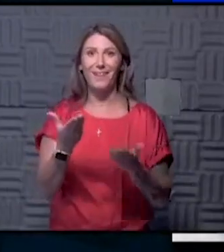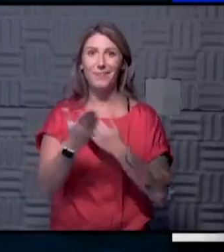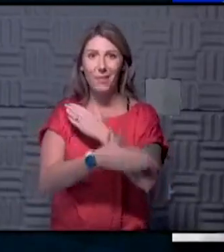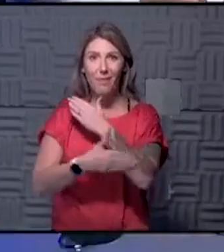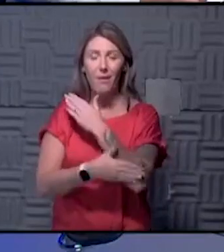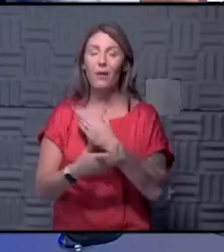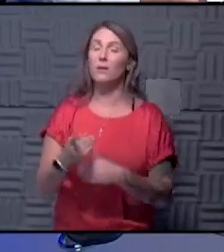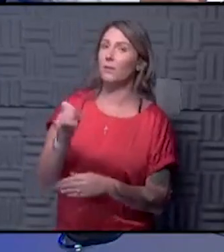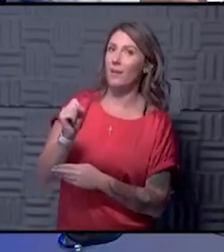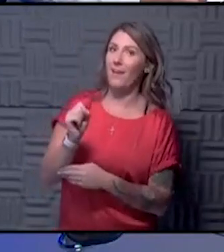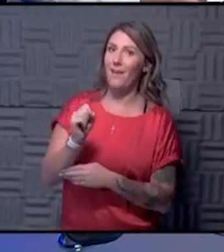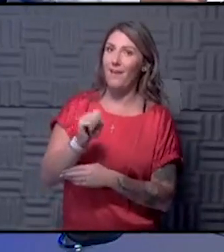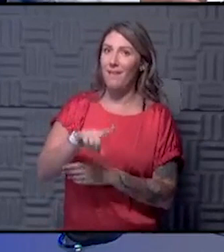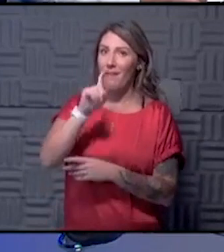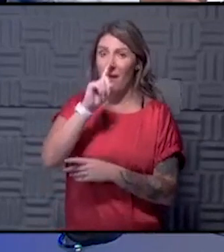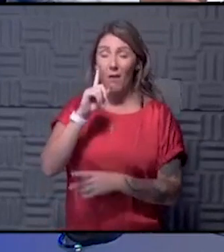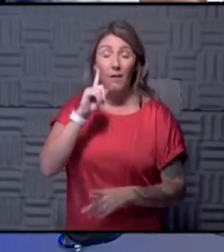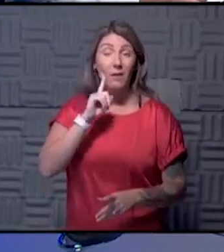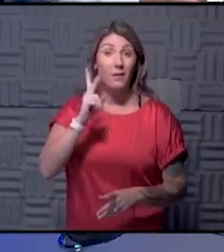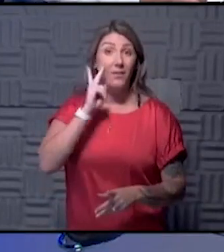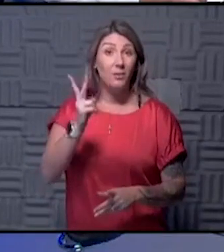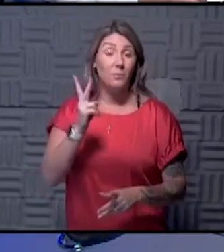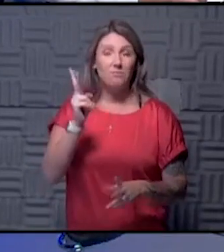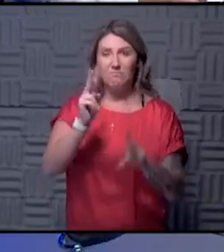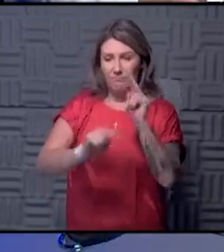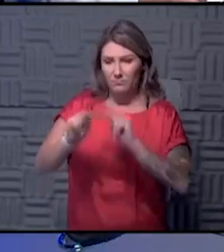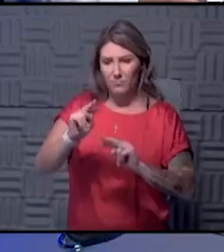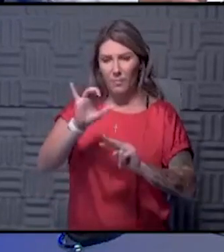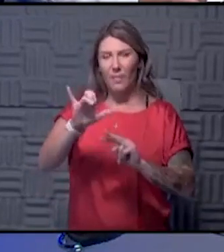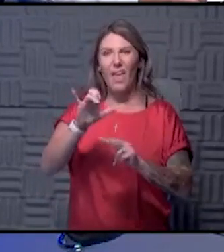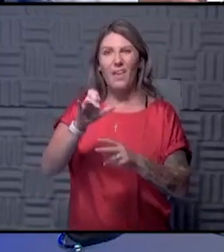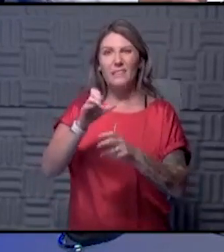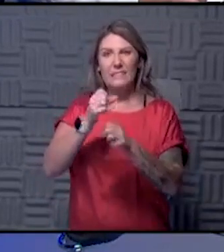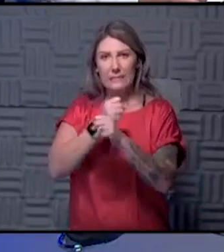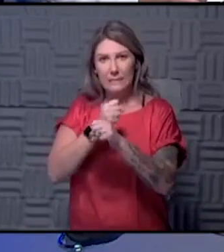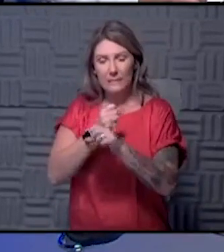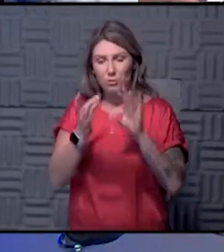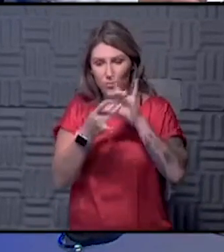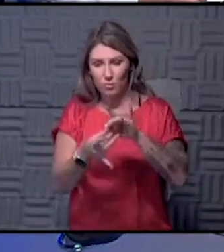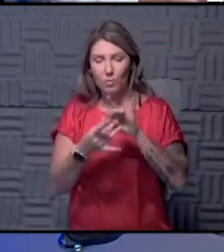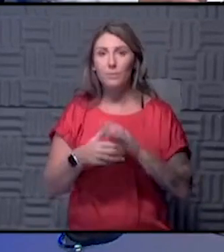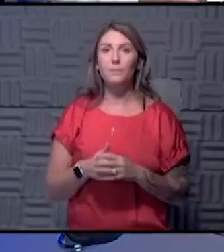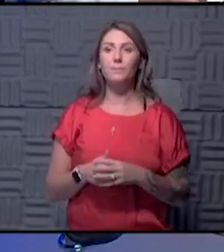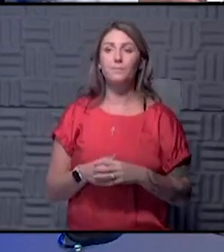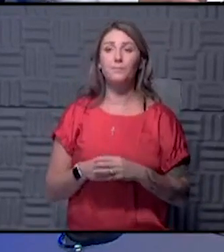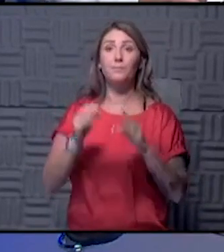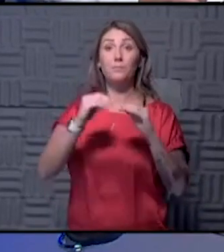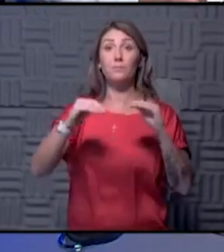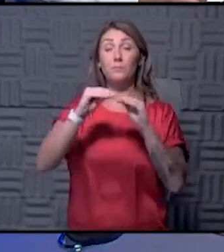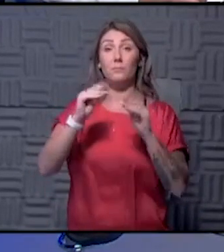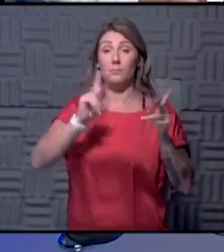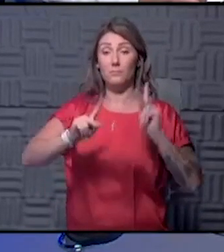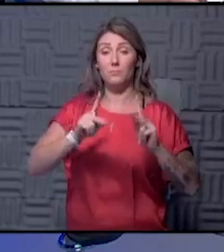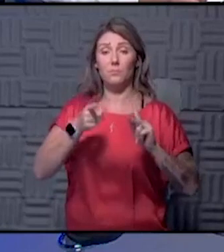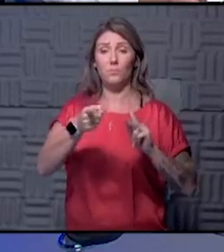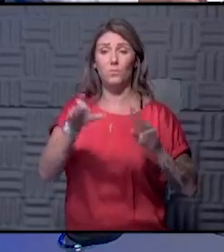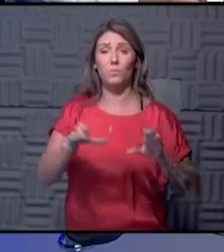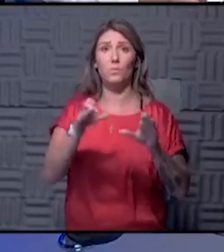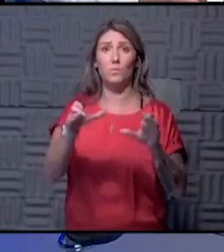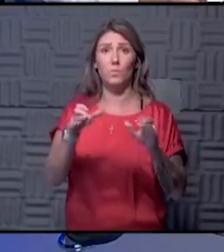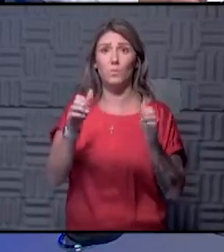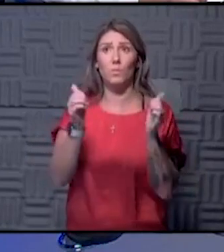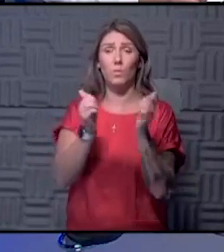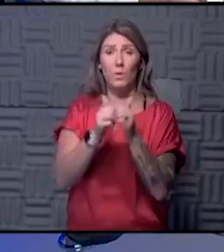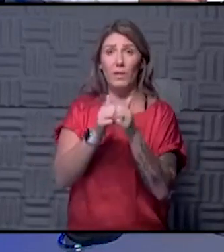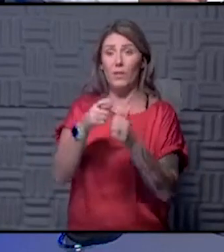Hawkeye, just to say, if you were looking at this on a statistical method, the more people you do in prevalence testing, which